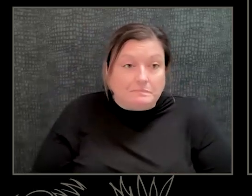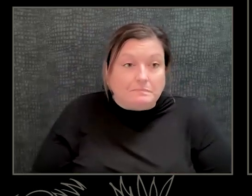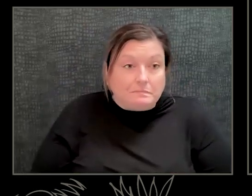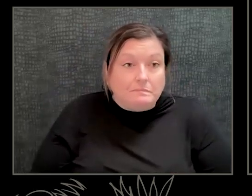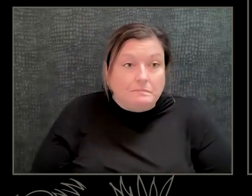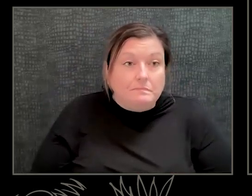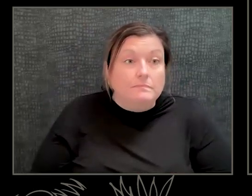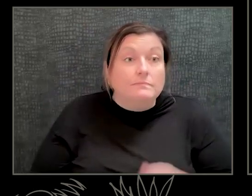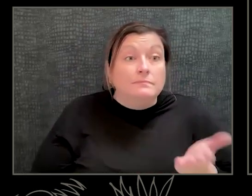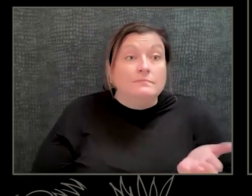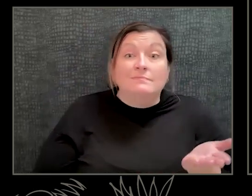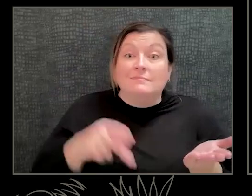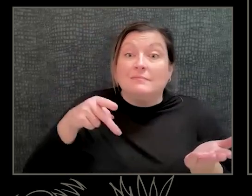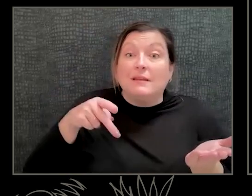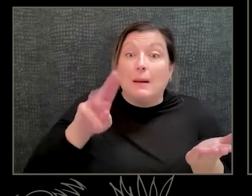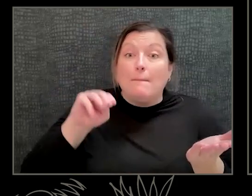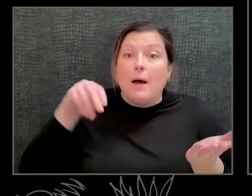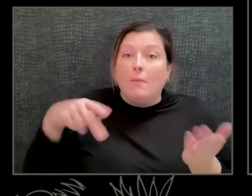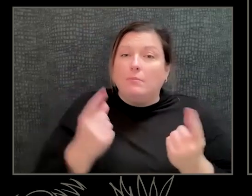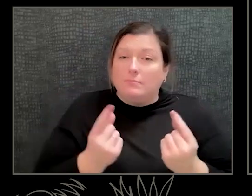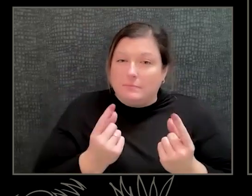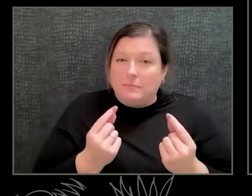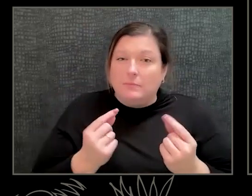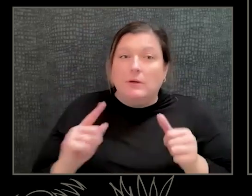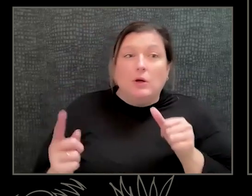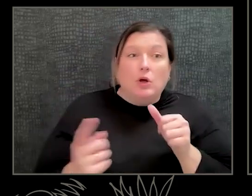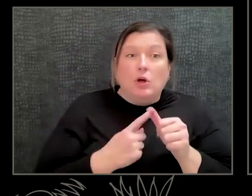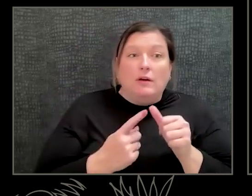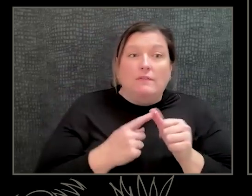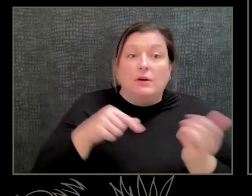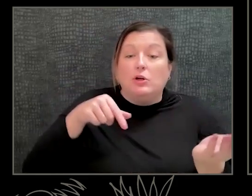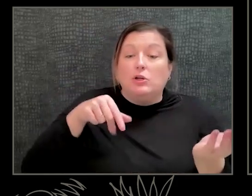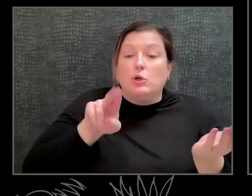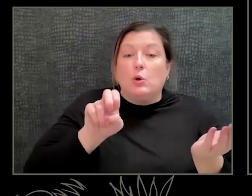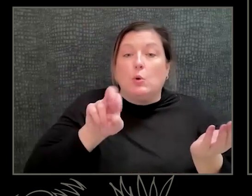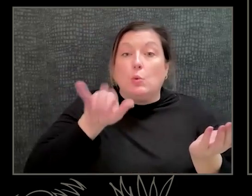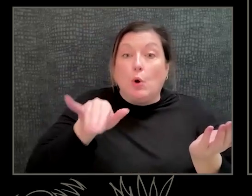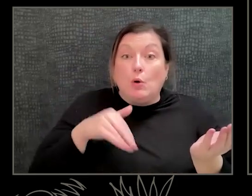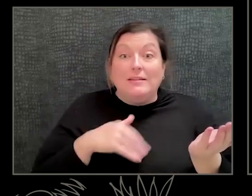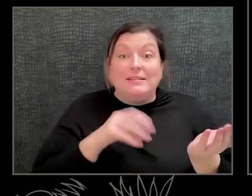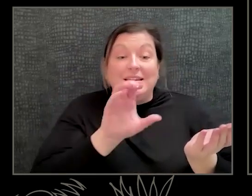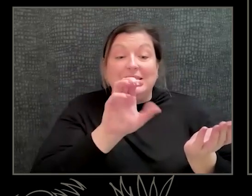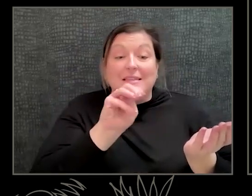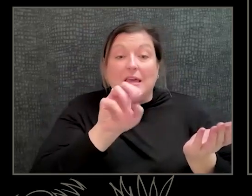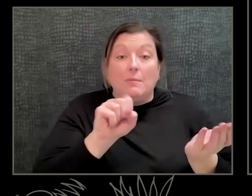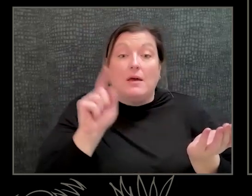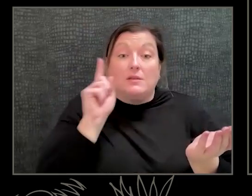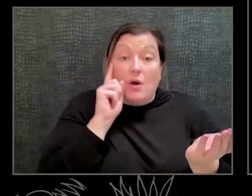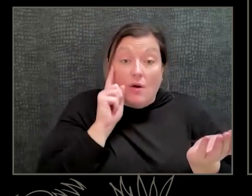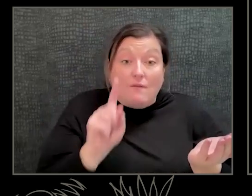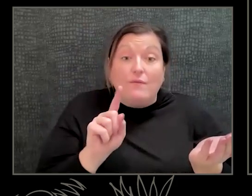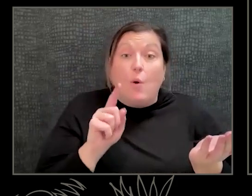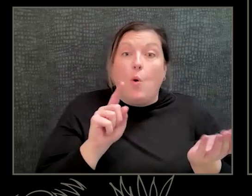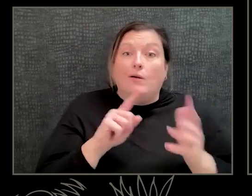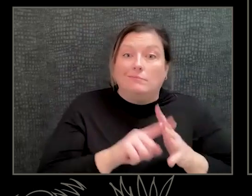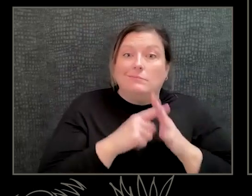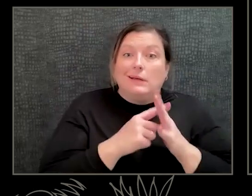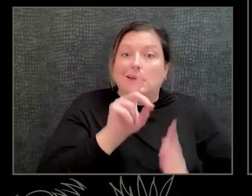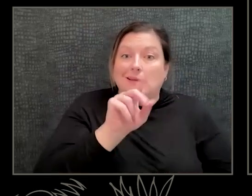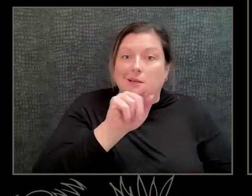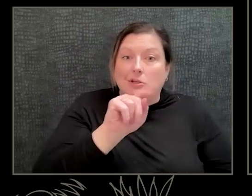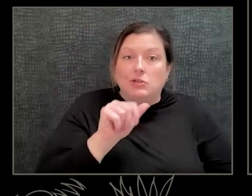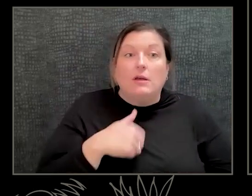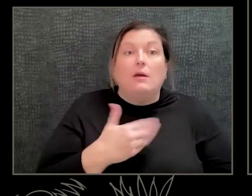basically what Pump does. First, it queries the CMS for initial data. It calls the children